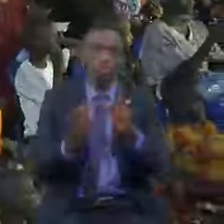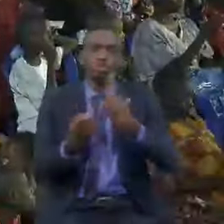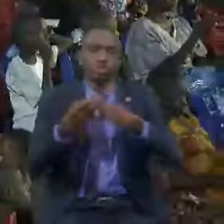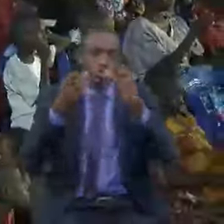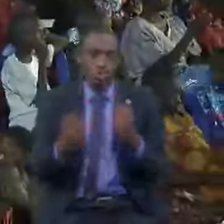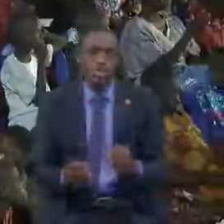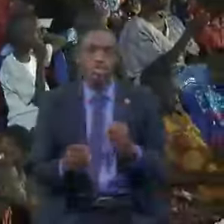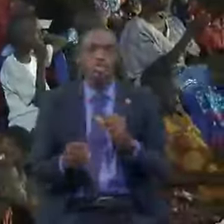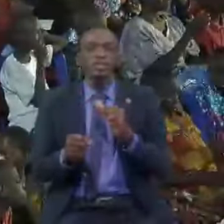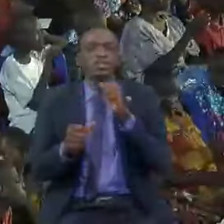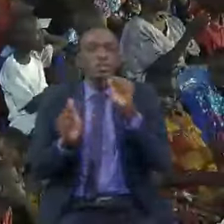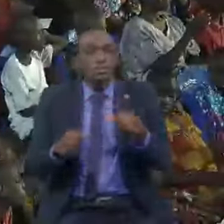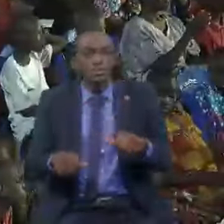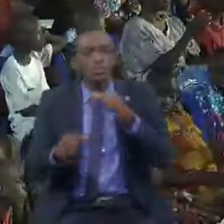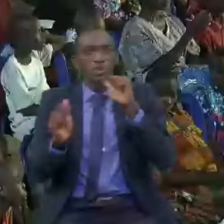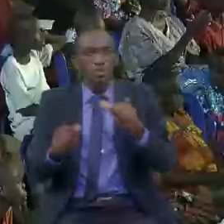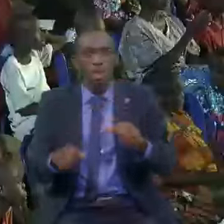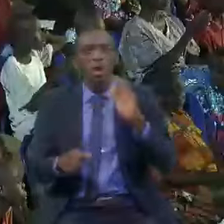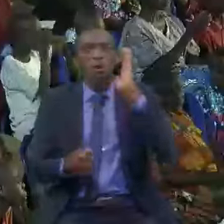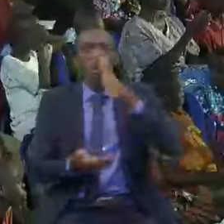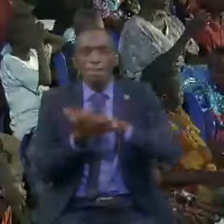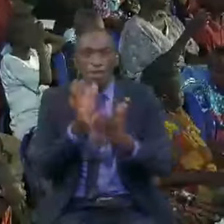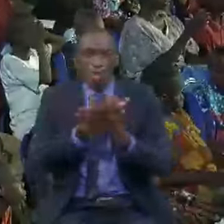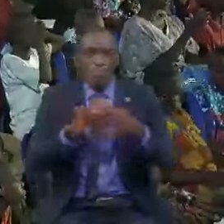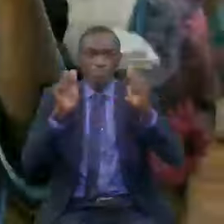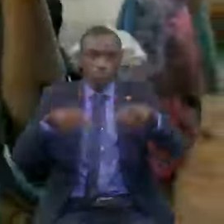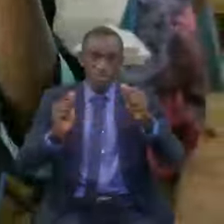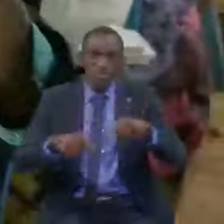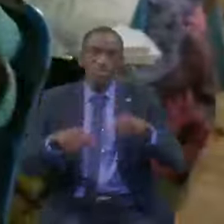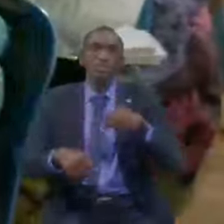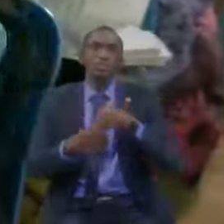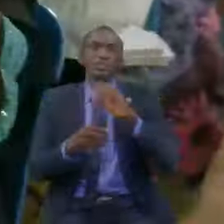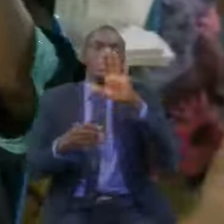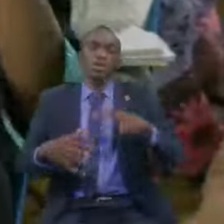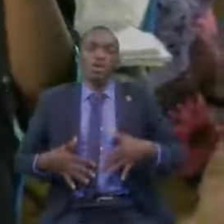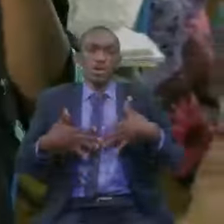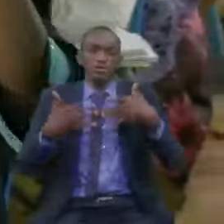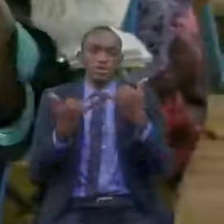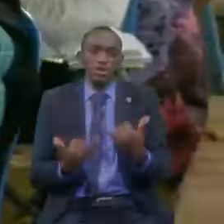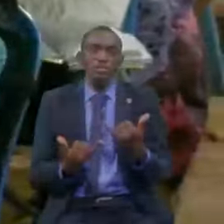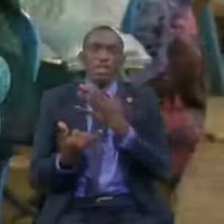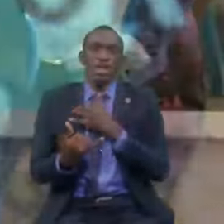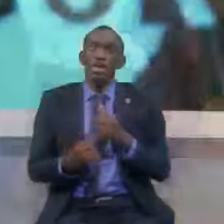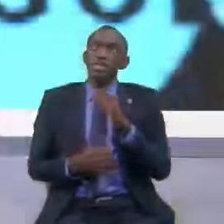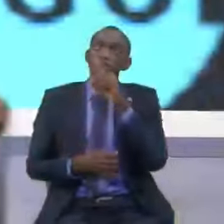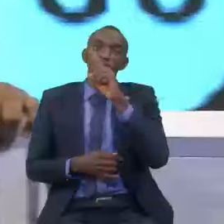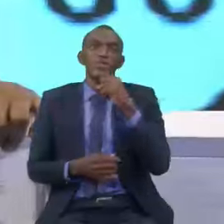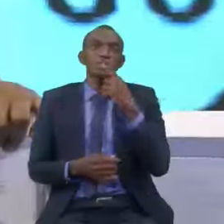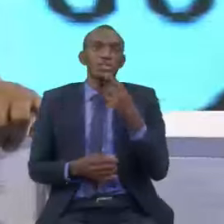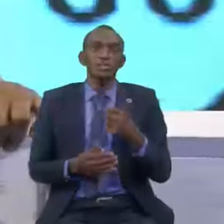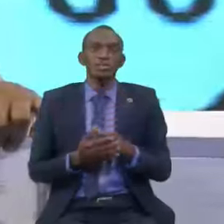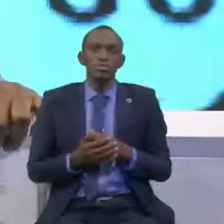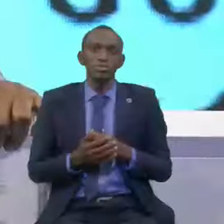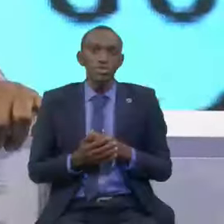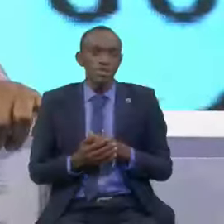Impossibility will turn to possibilities in your life tonight. And it says, they saw the man